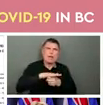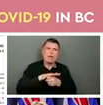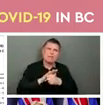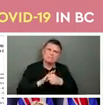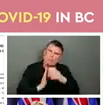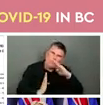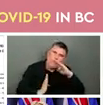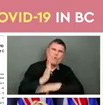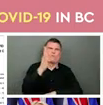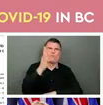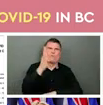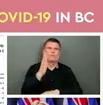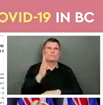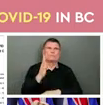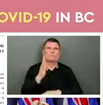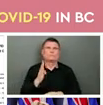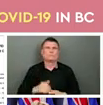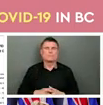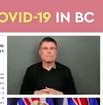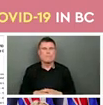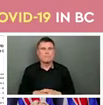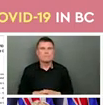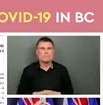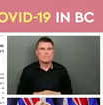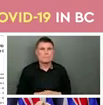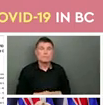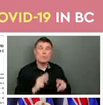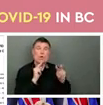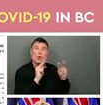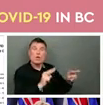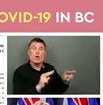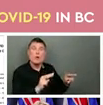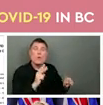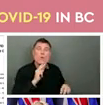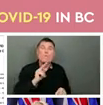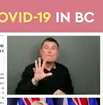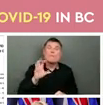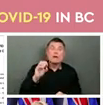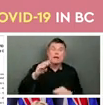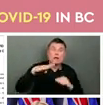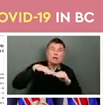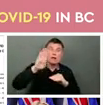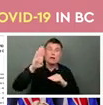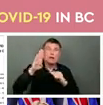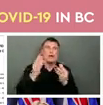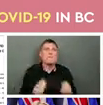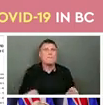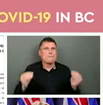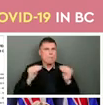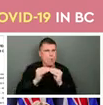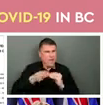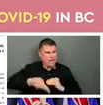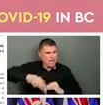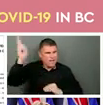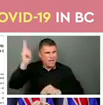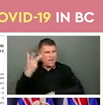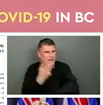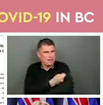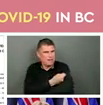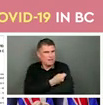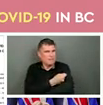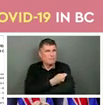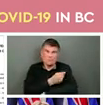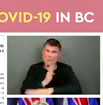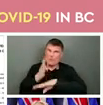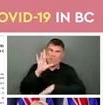health area with people age 50 and over, that's even more positive, where we're above 80% in many parts of the